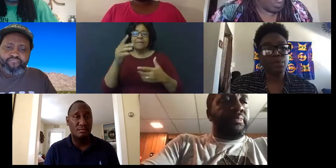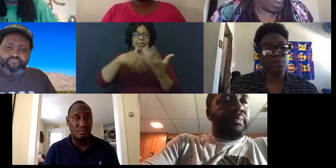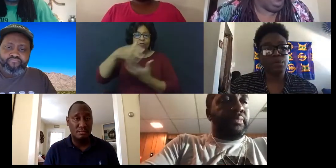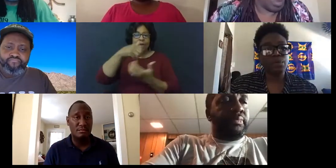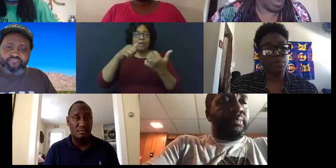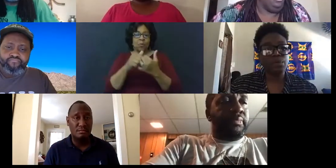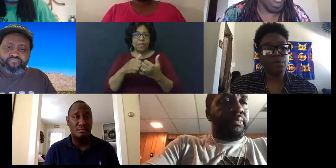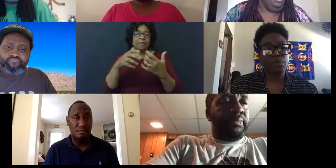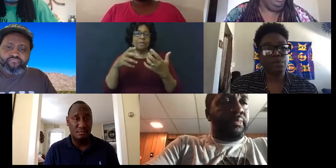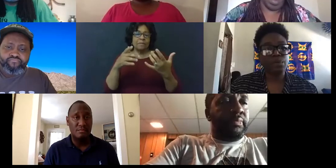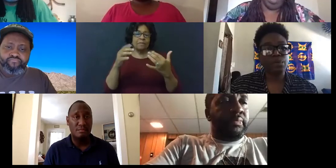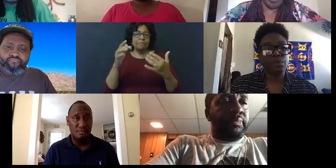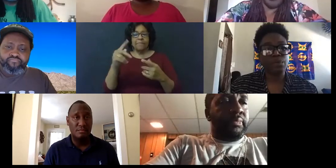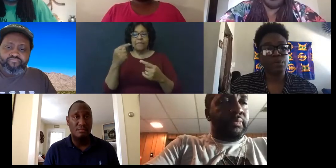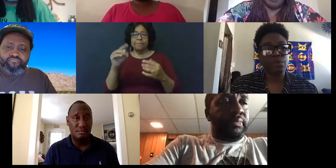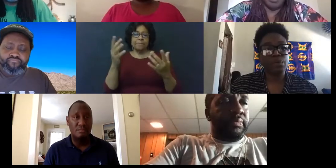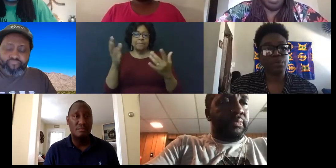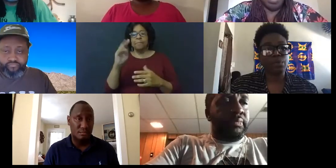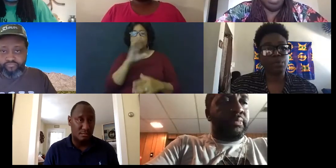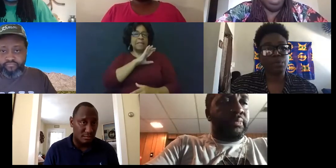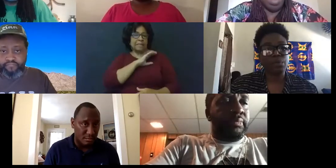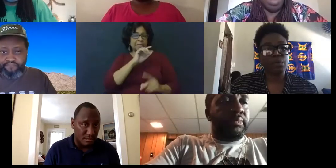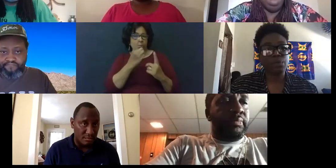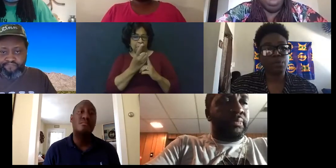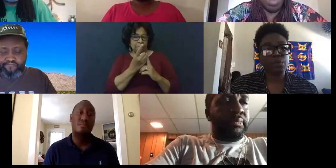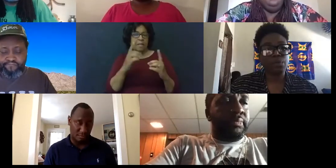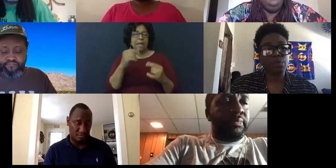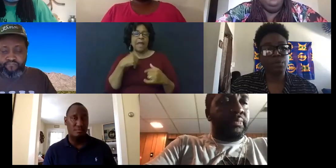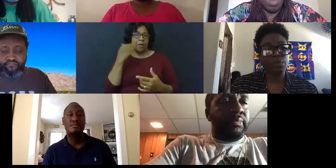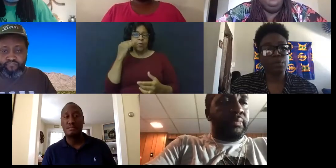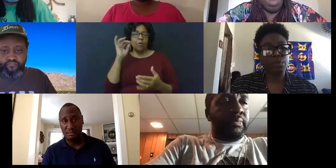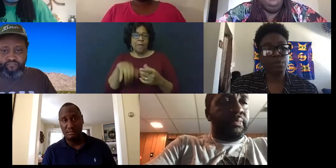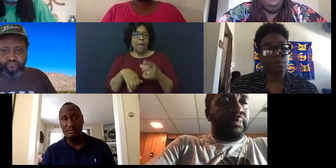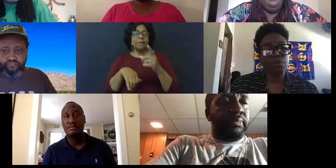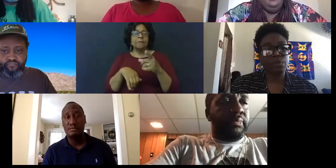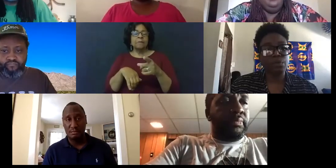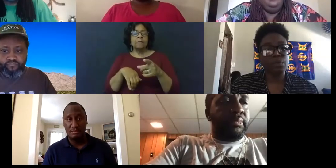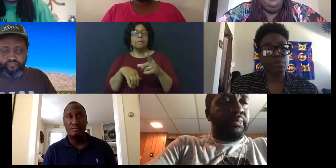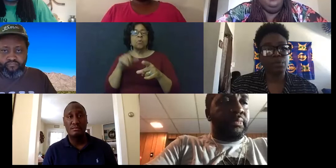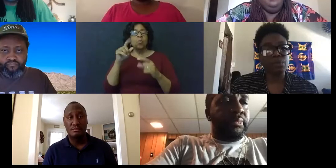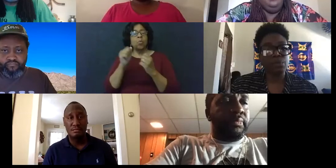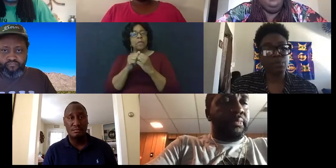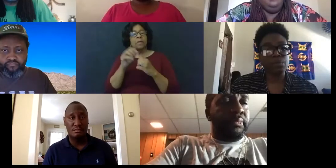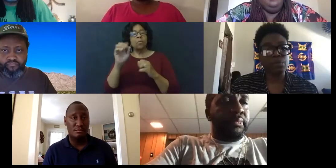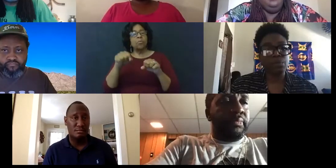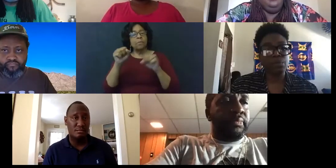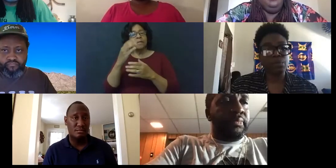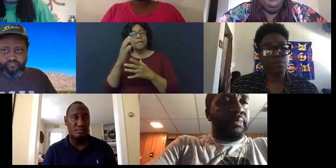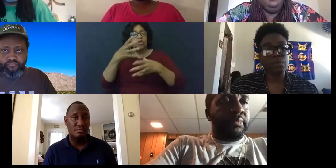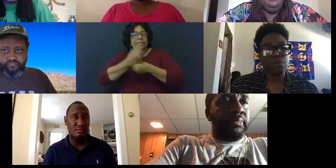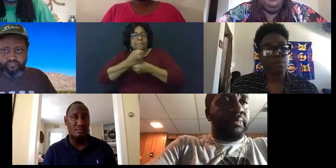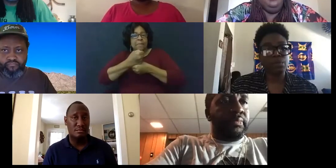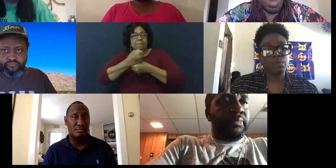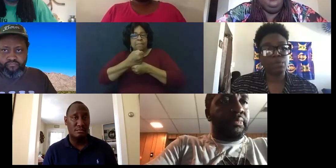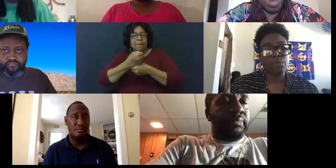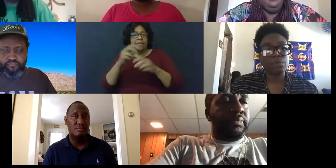interacting with the police department, and I know that what could probably be some of the things that